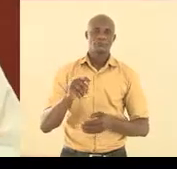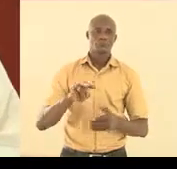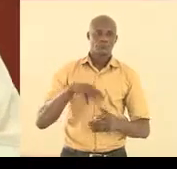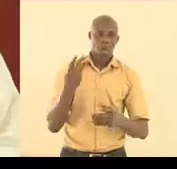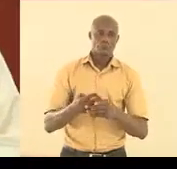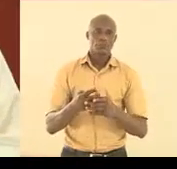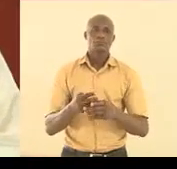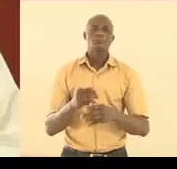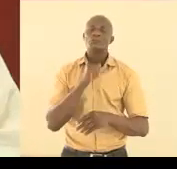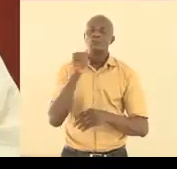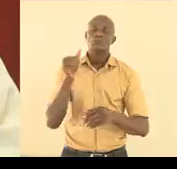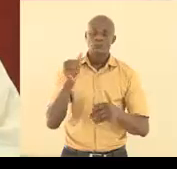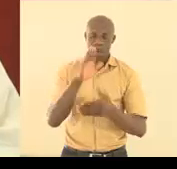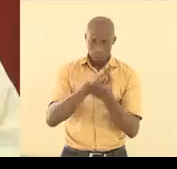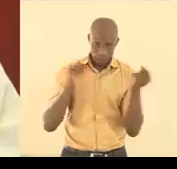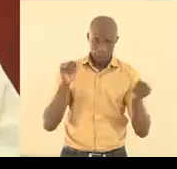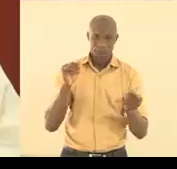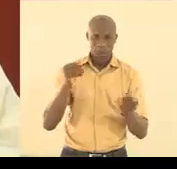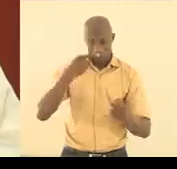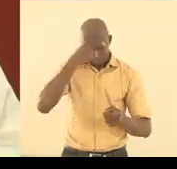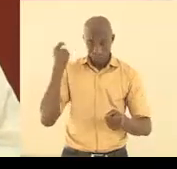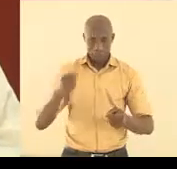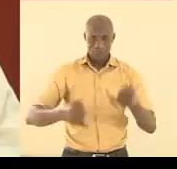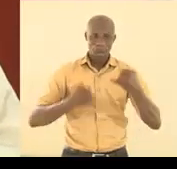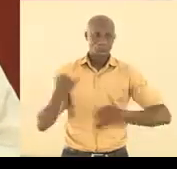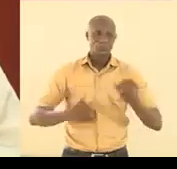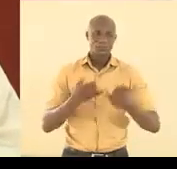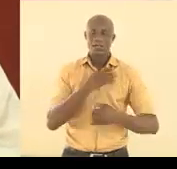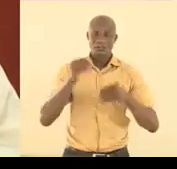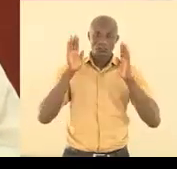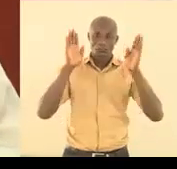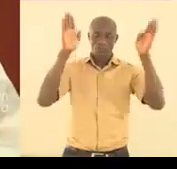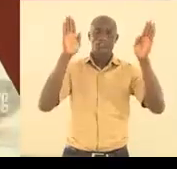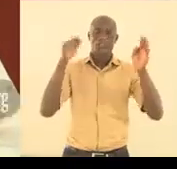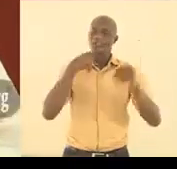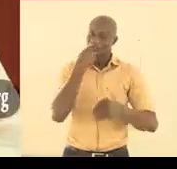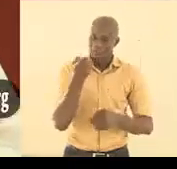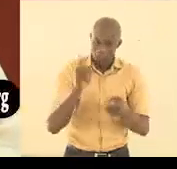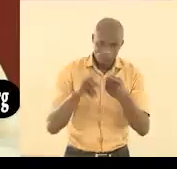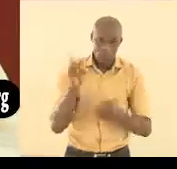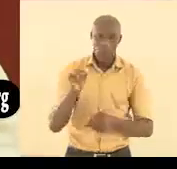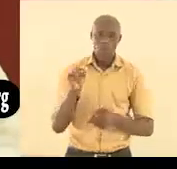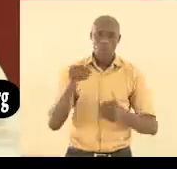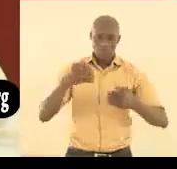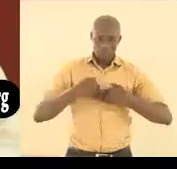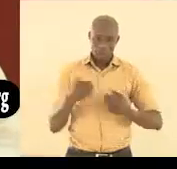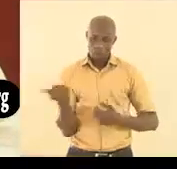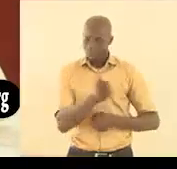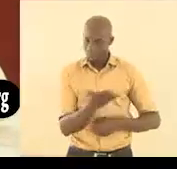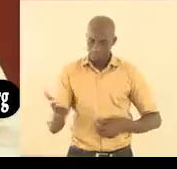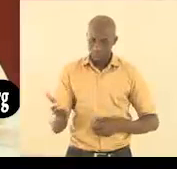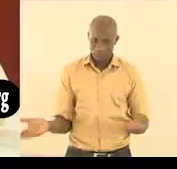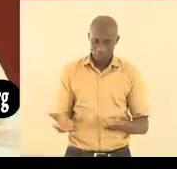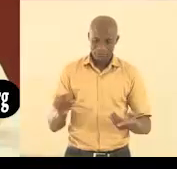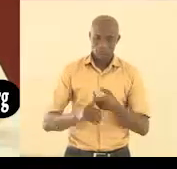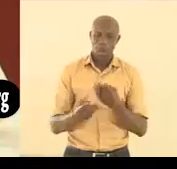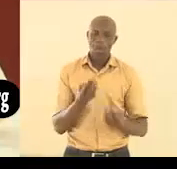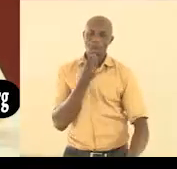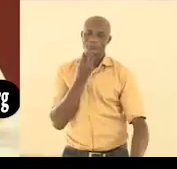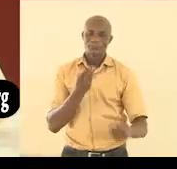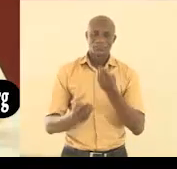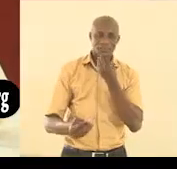still disbelieved for joy and wondered, he said to them, "Have you anything here to